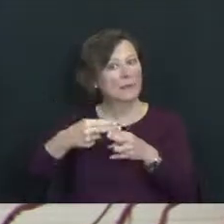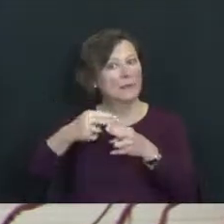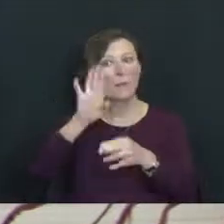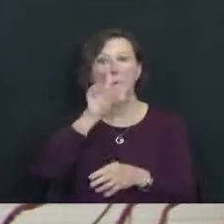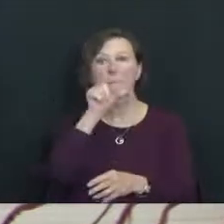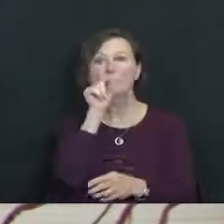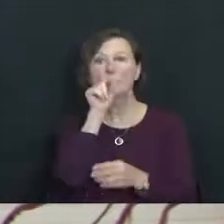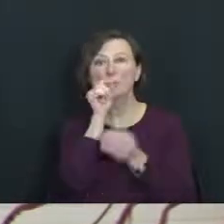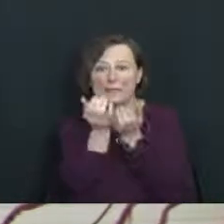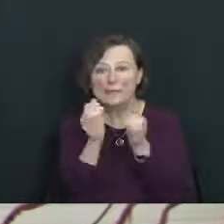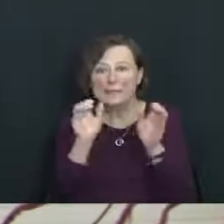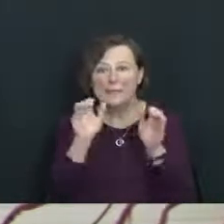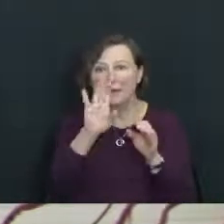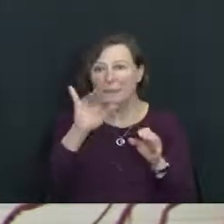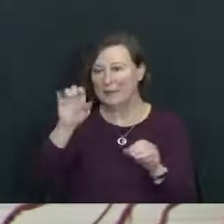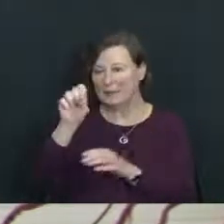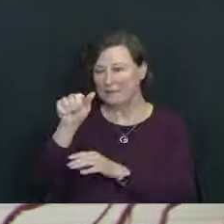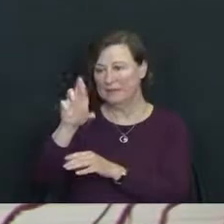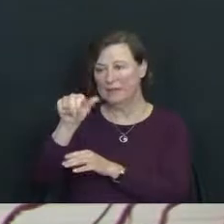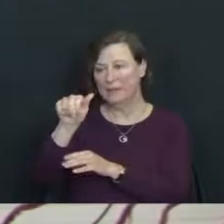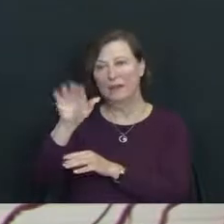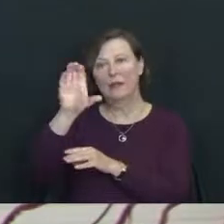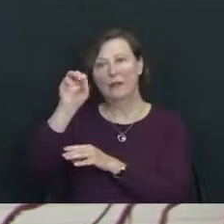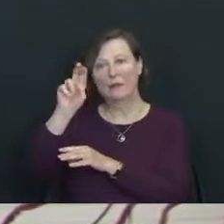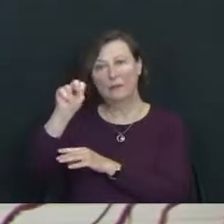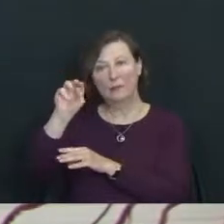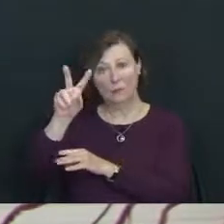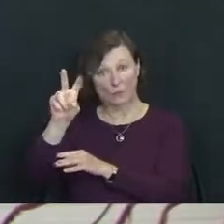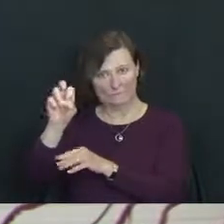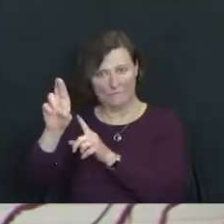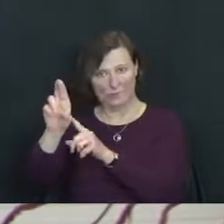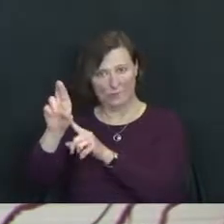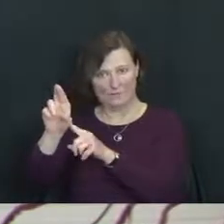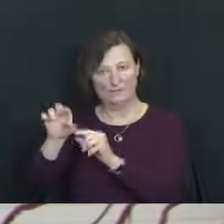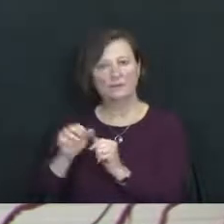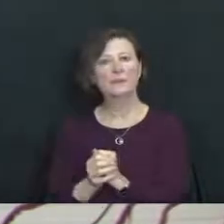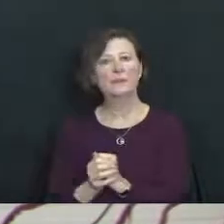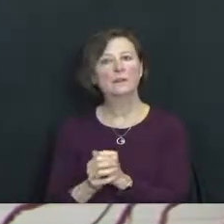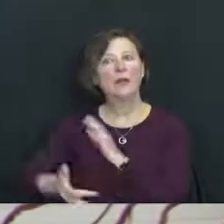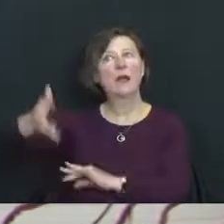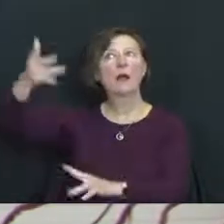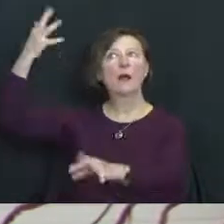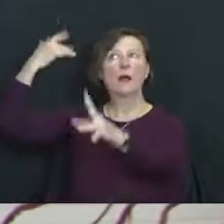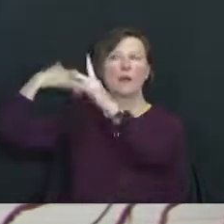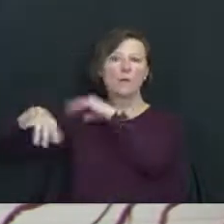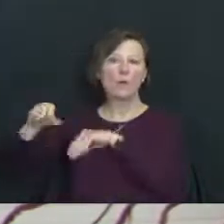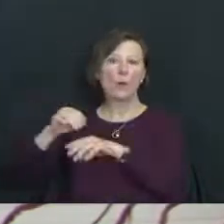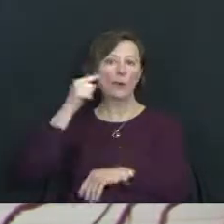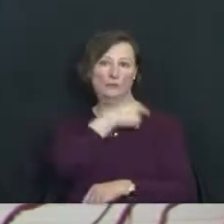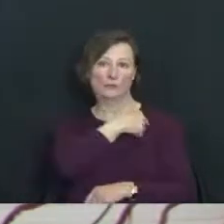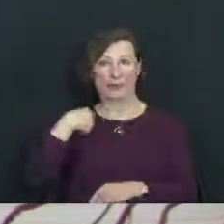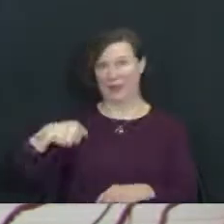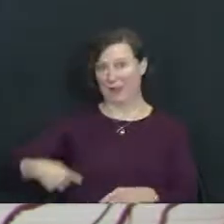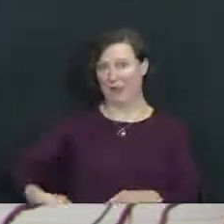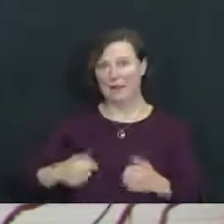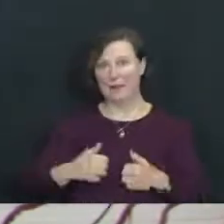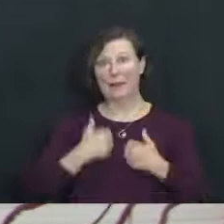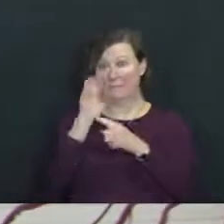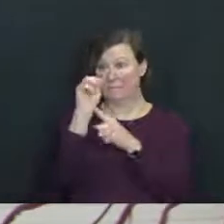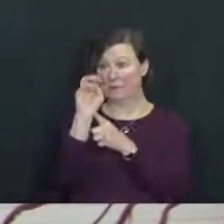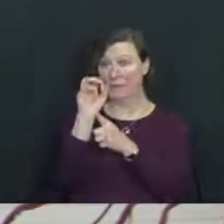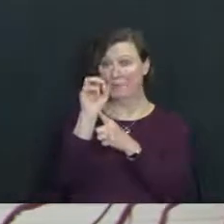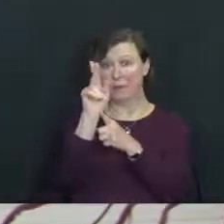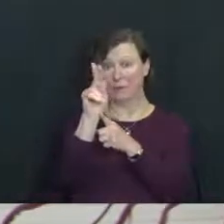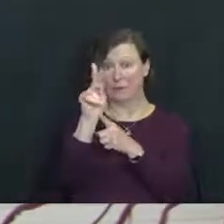Nest by Sarah Conover. Long ago in China, there lived a monk who perched in a certain